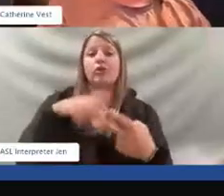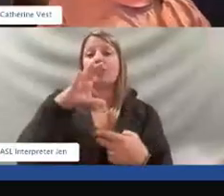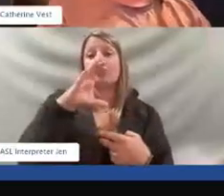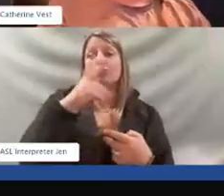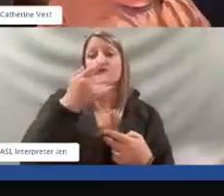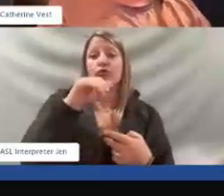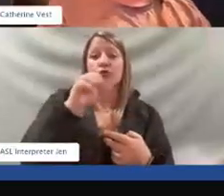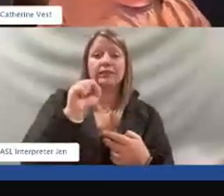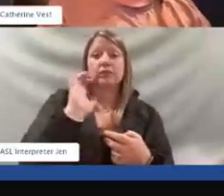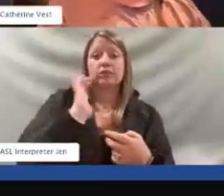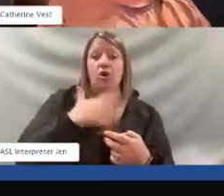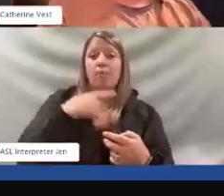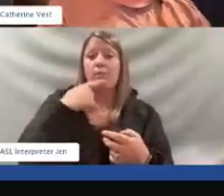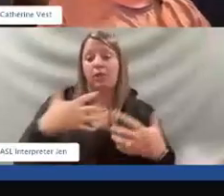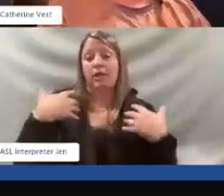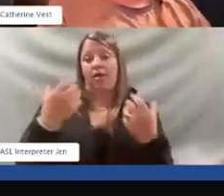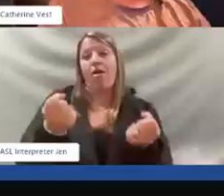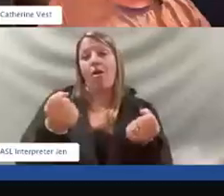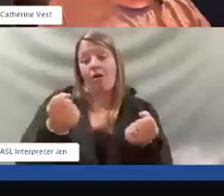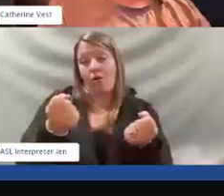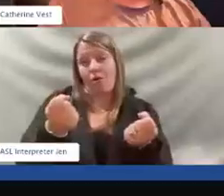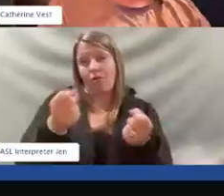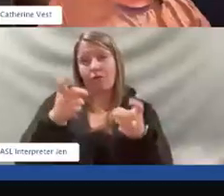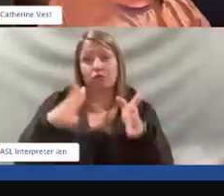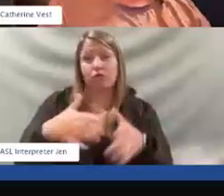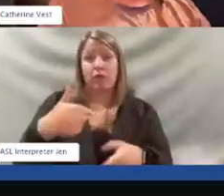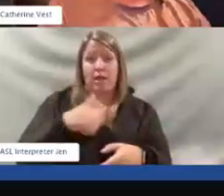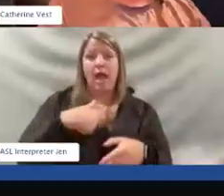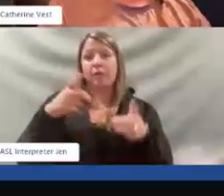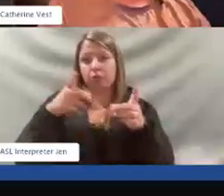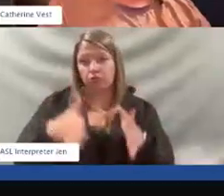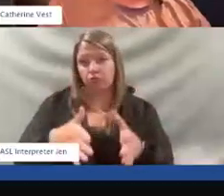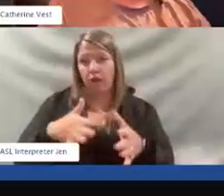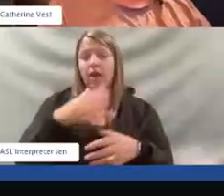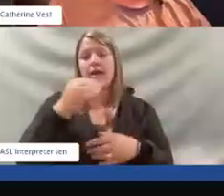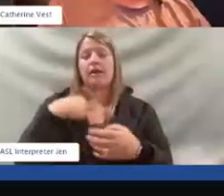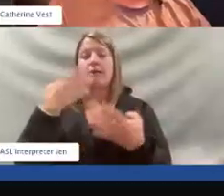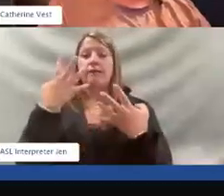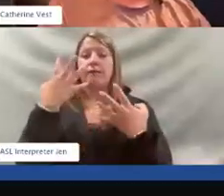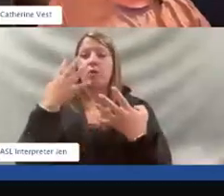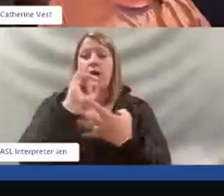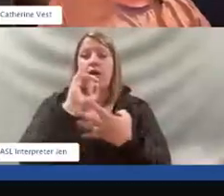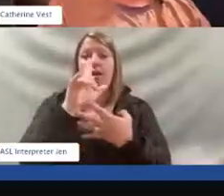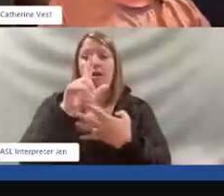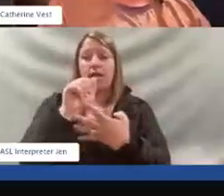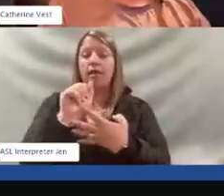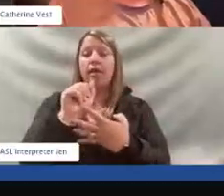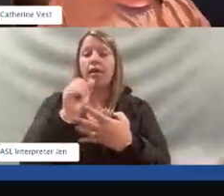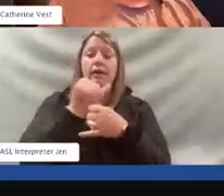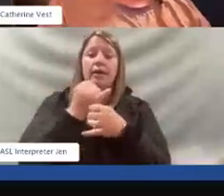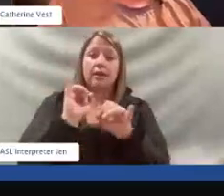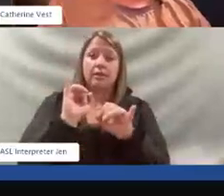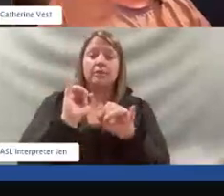program director. I am the SICL program director, and we have 4 ILAs, which is our independent